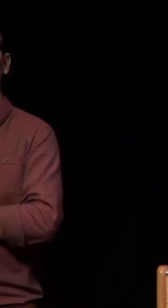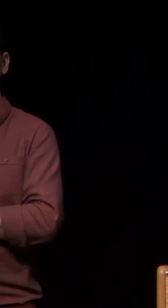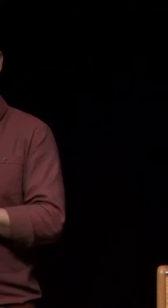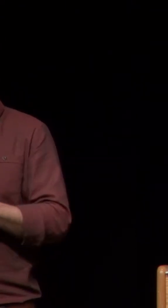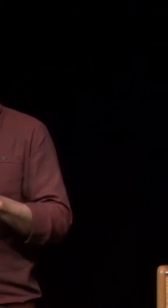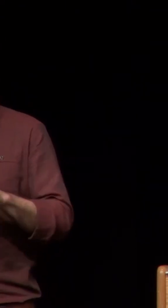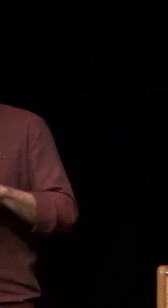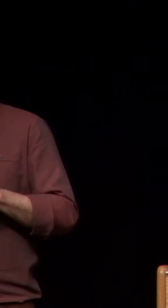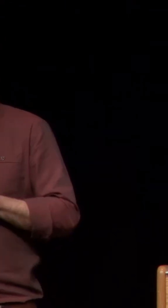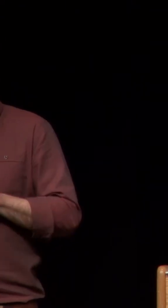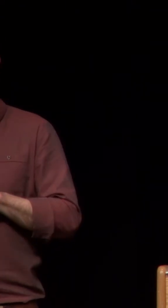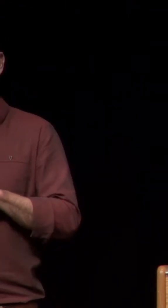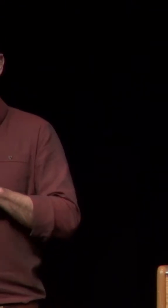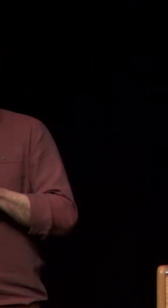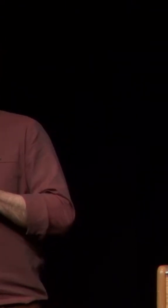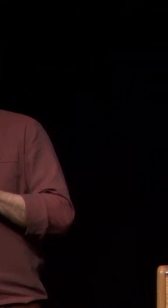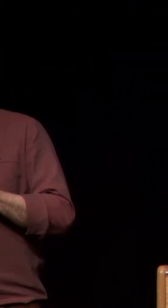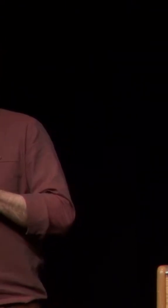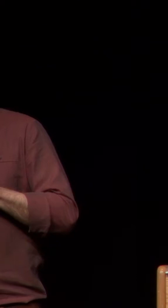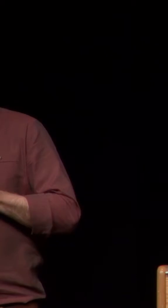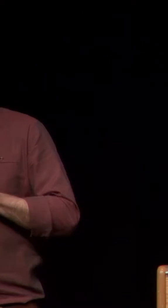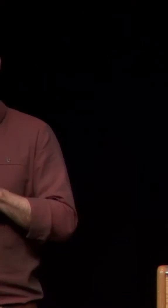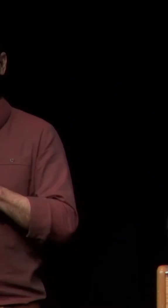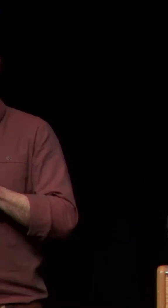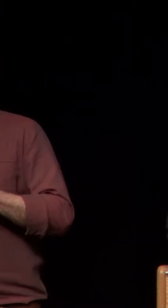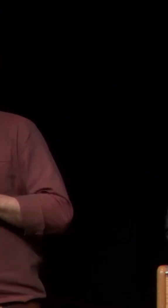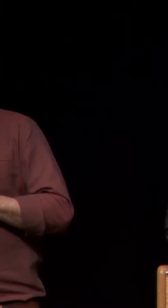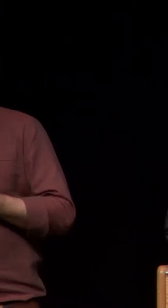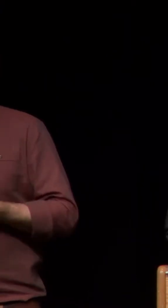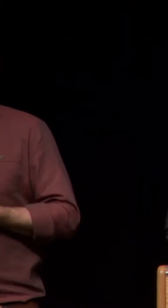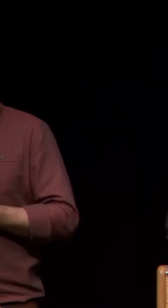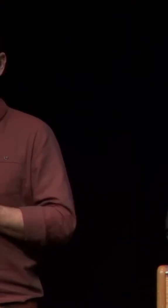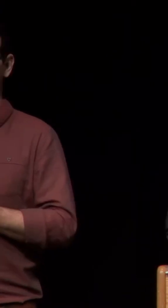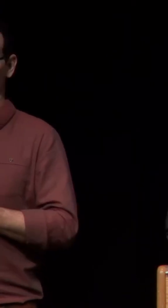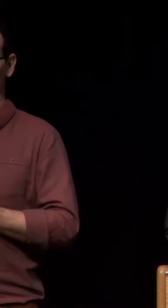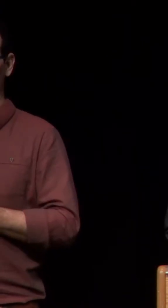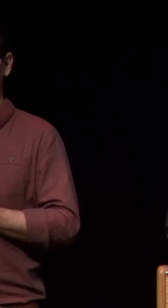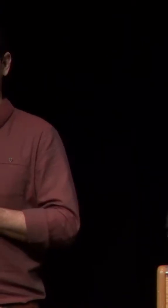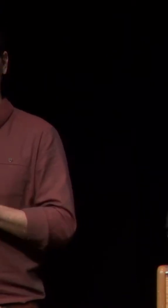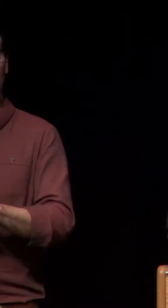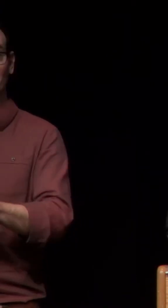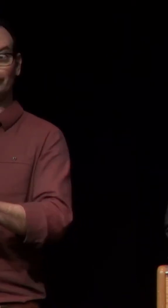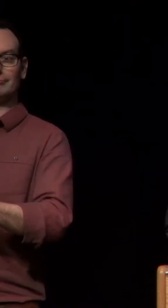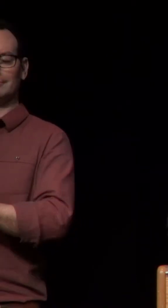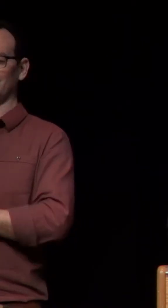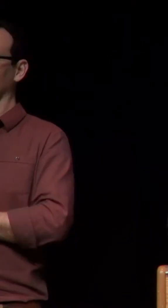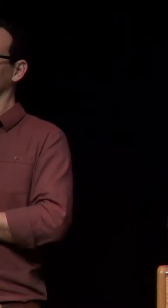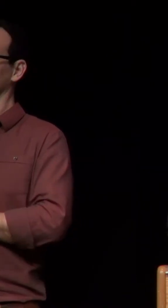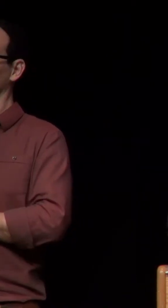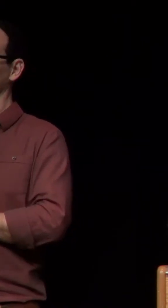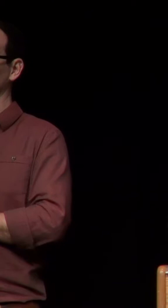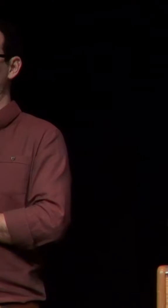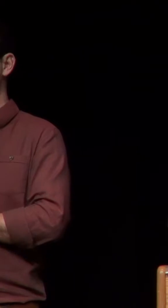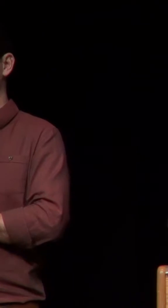erosion over the last generation. That the image that we thought we had in the 1980s, I'm going back even